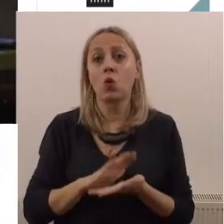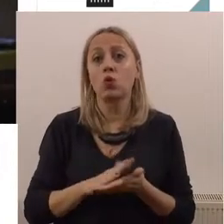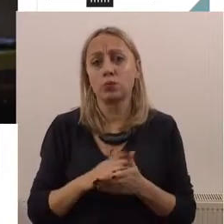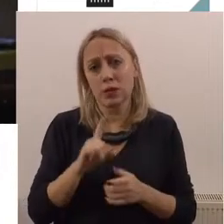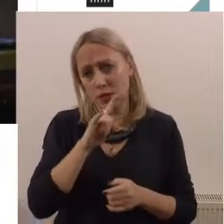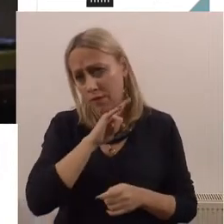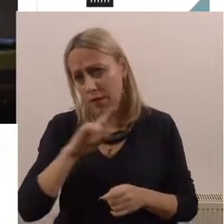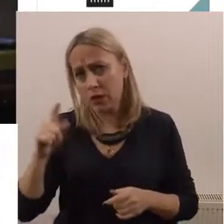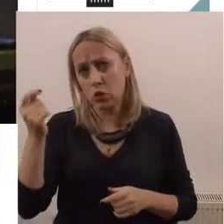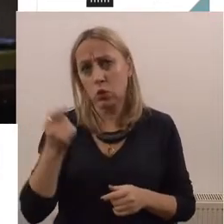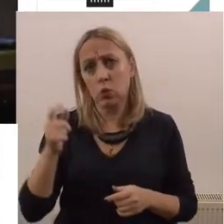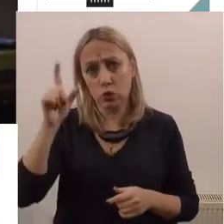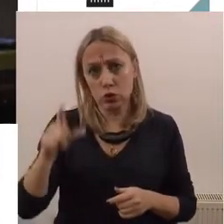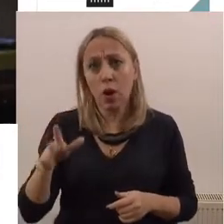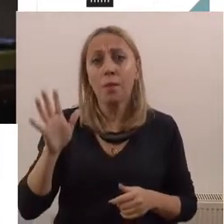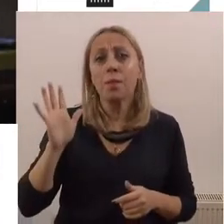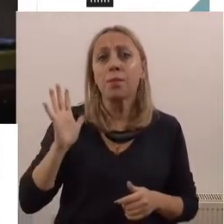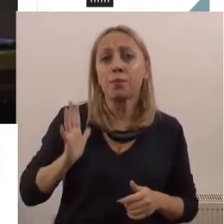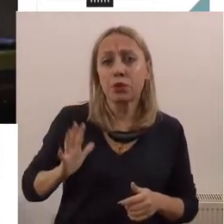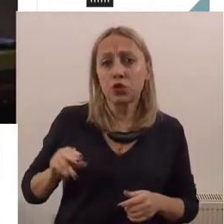And in these conditions,